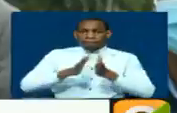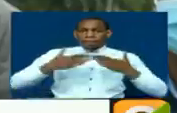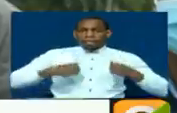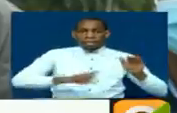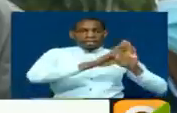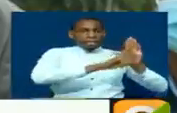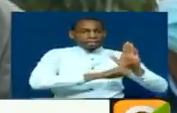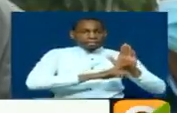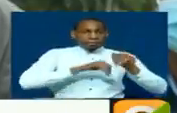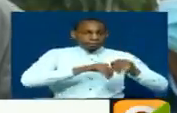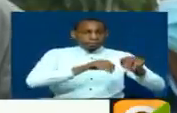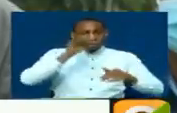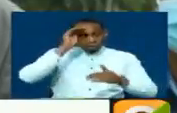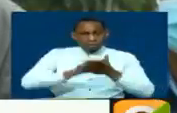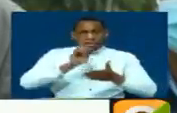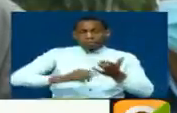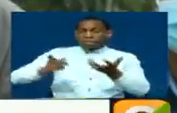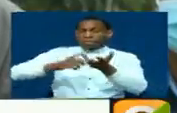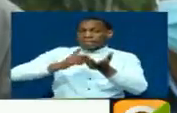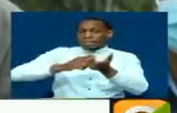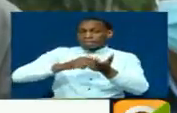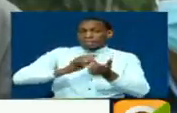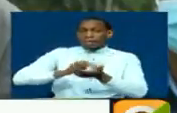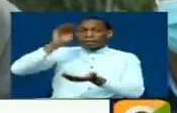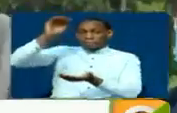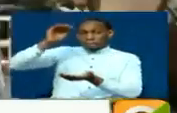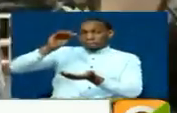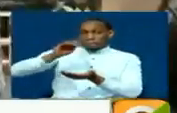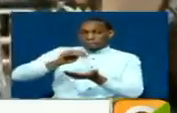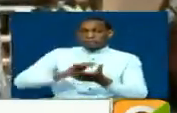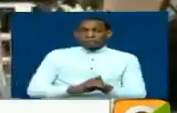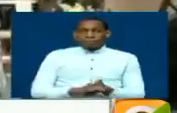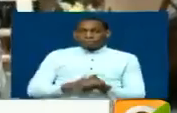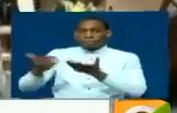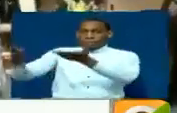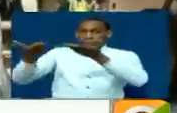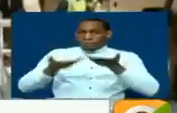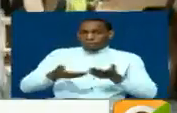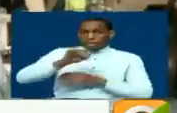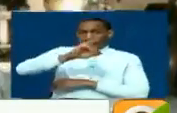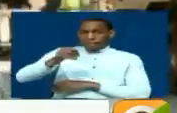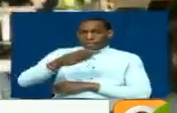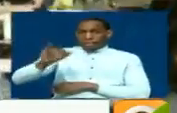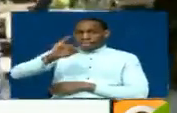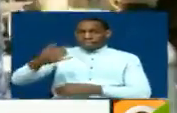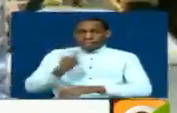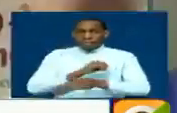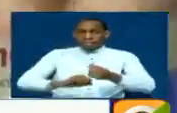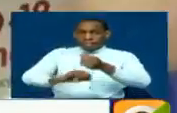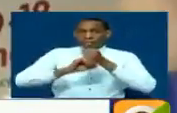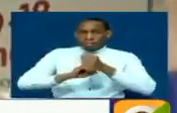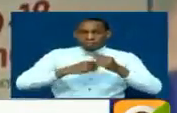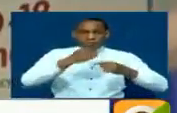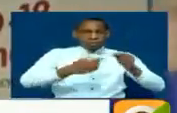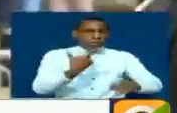measures, we believe that the numbers are on a decline and the next day. With the arrival of the Johnson & Johnson vaccines to boost the